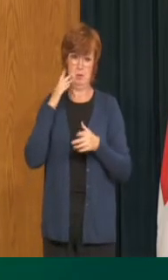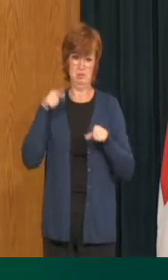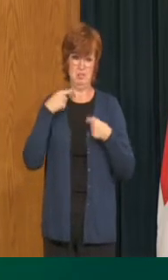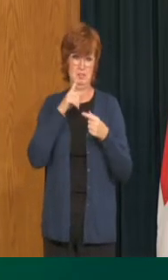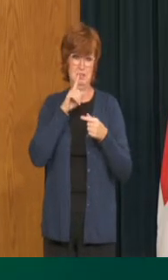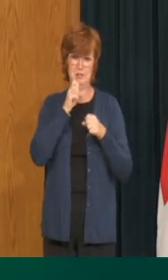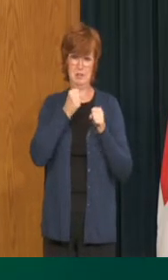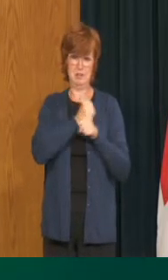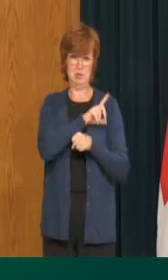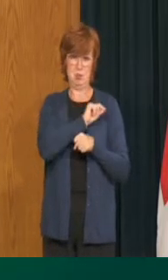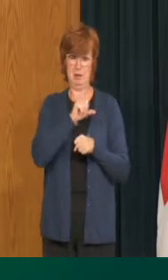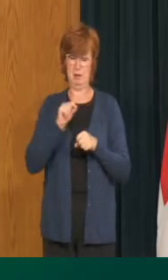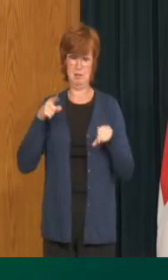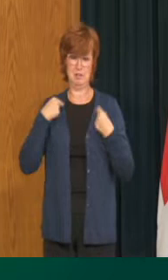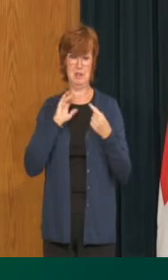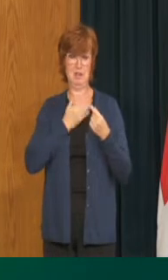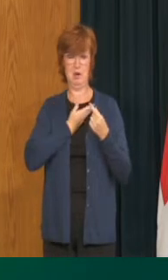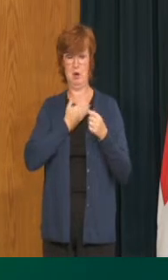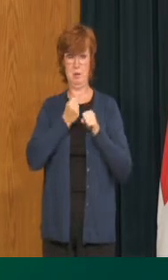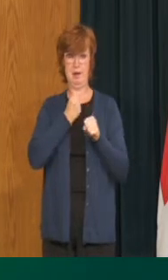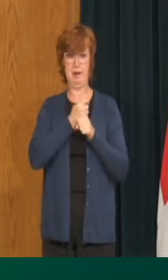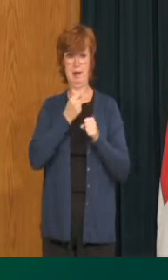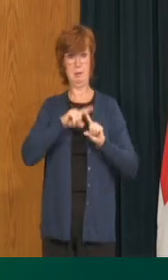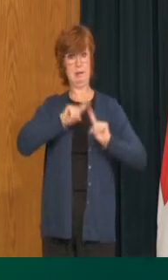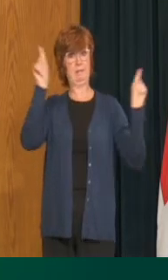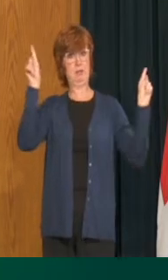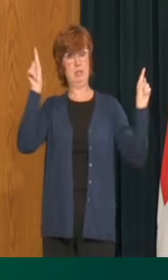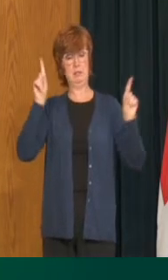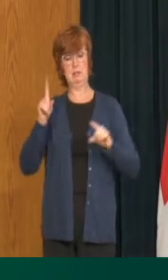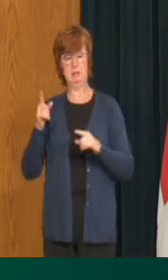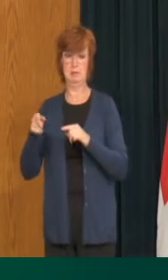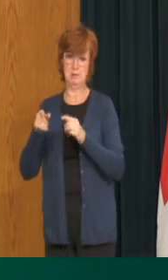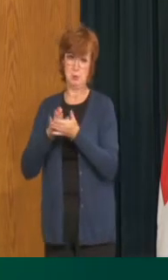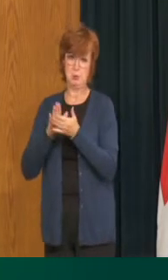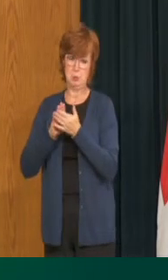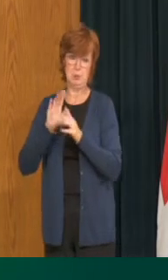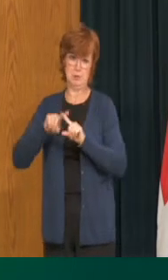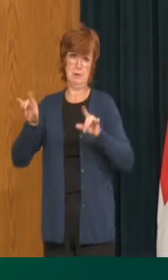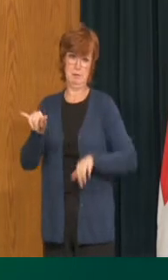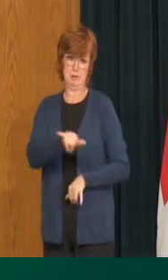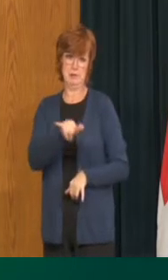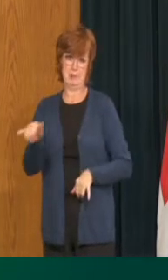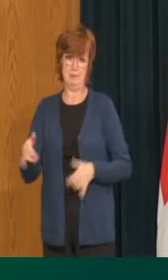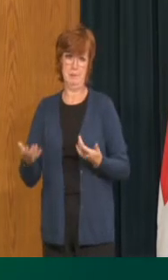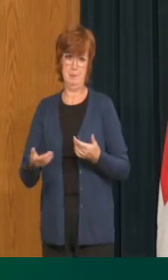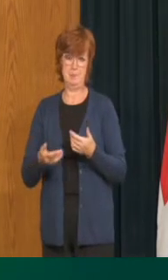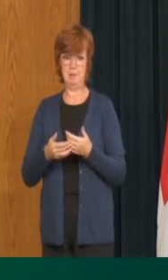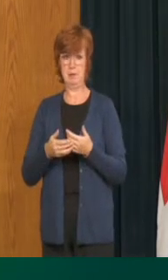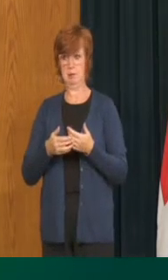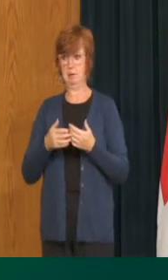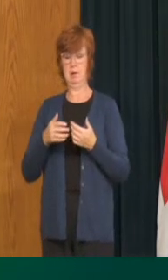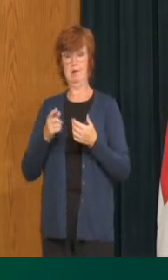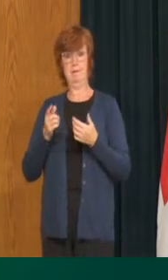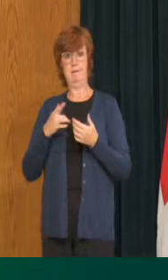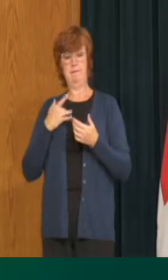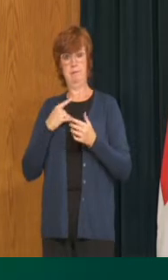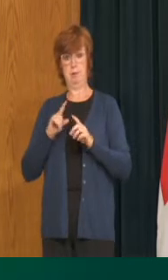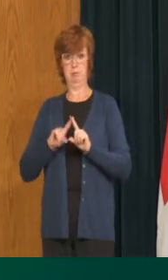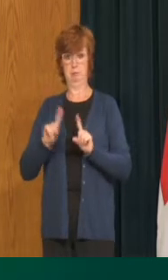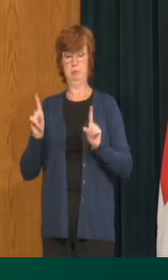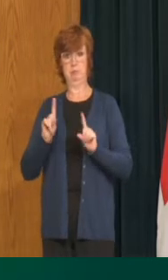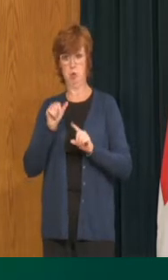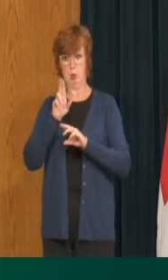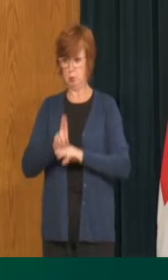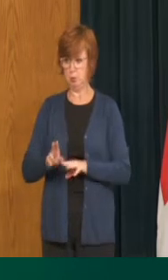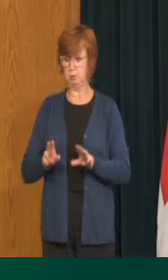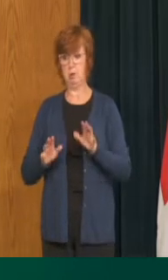going to be different this fall for our educators, our teachers, as well as different for our students and for our parents. But I know the kids are looking